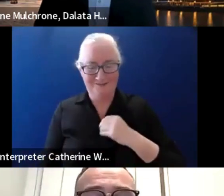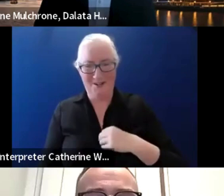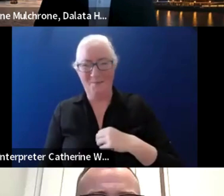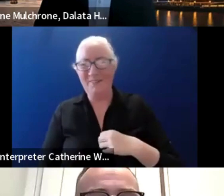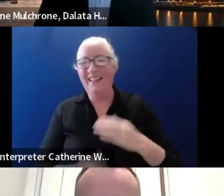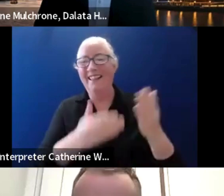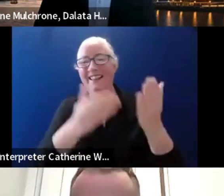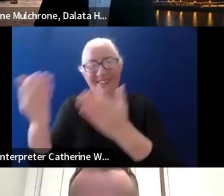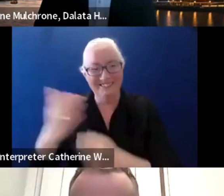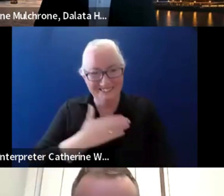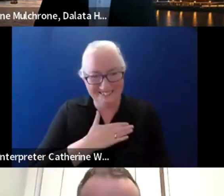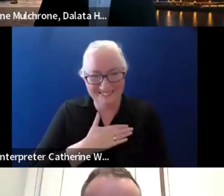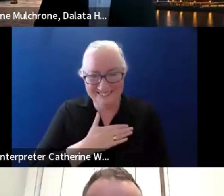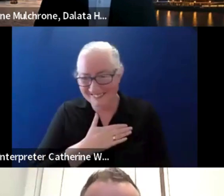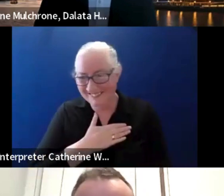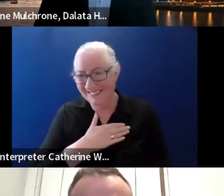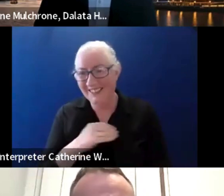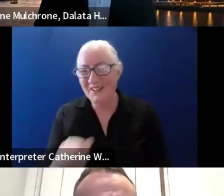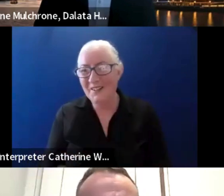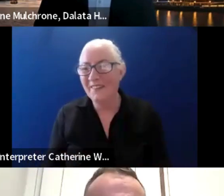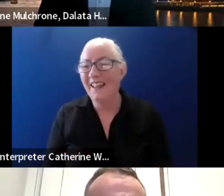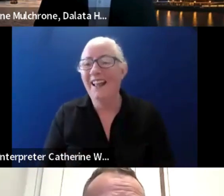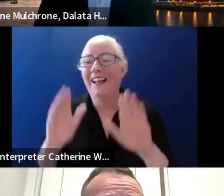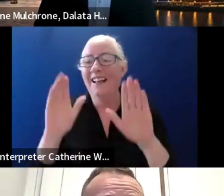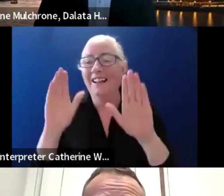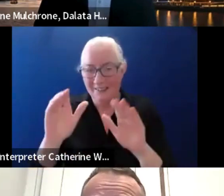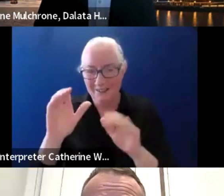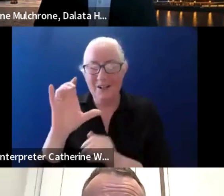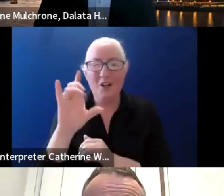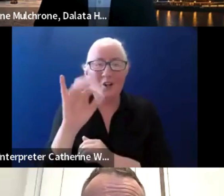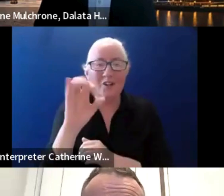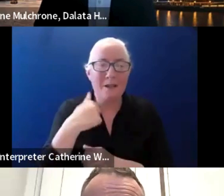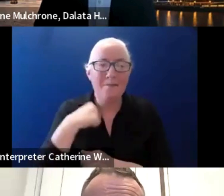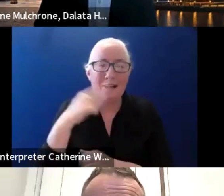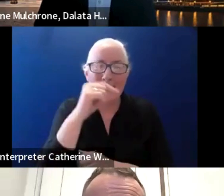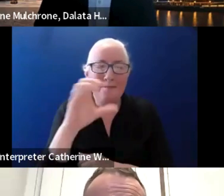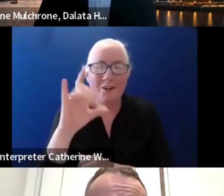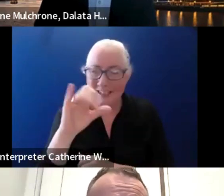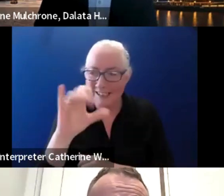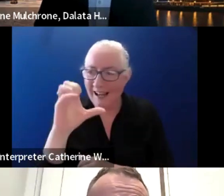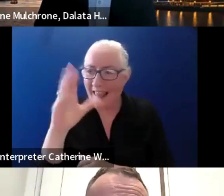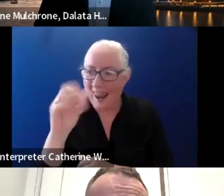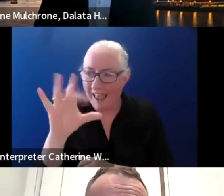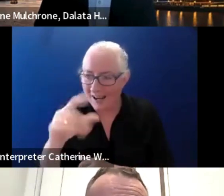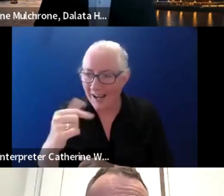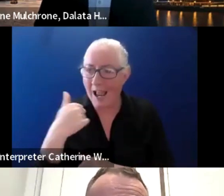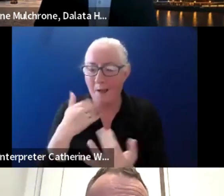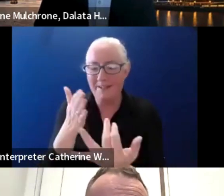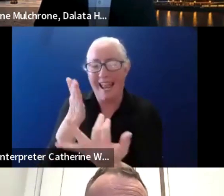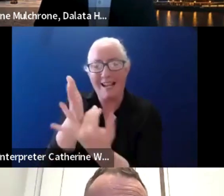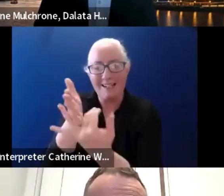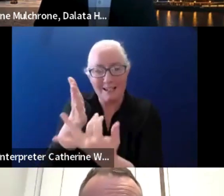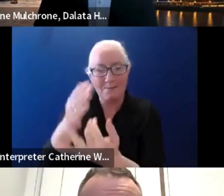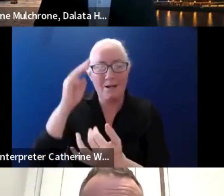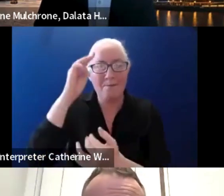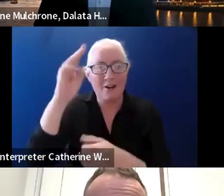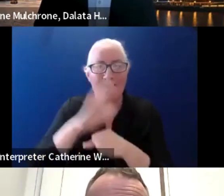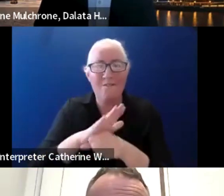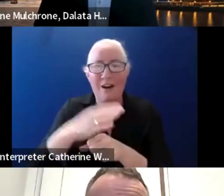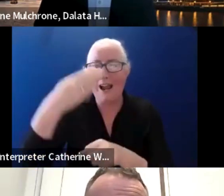Christian, over to you then. Hi, thank you, Daragh. So my name is Christian Clark. I'm the Accessibility Manager for Bus